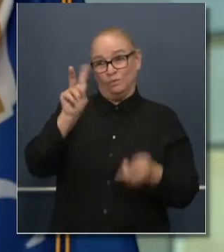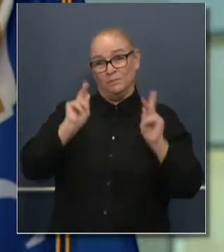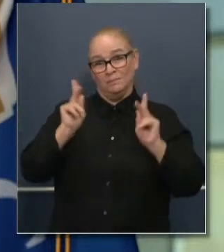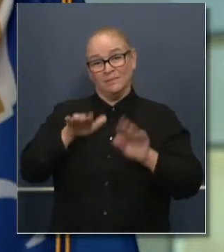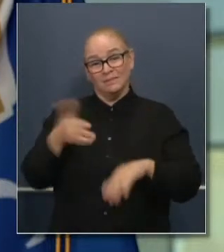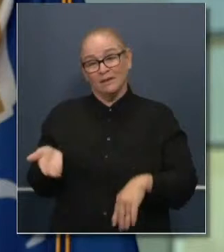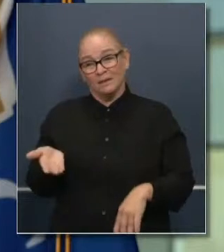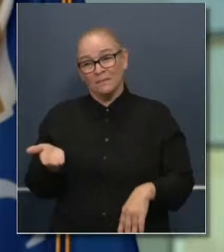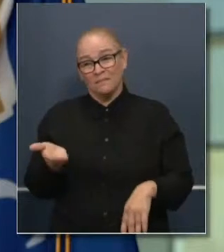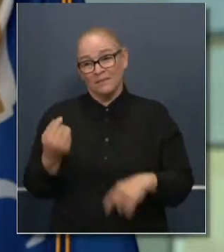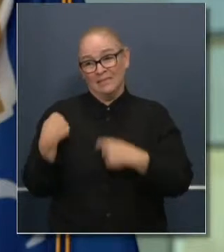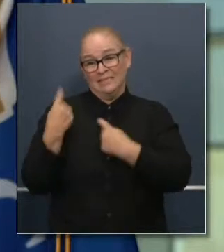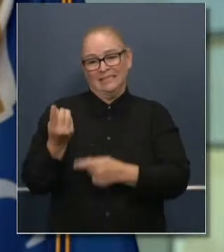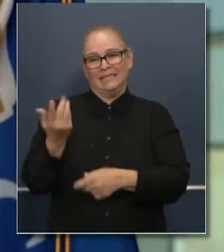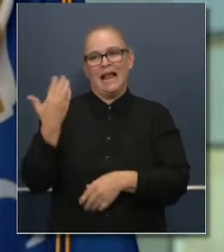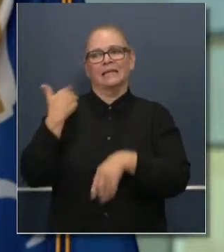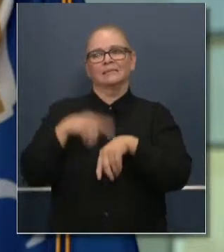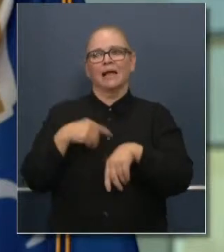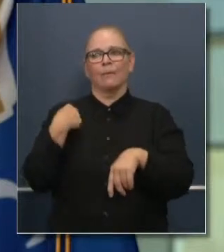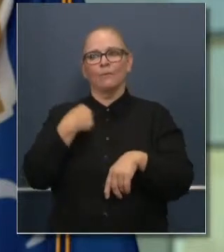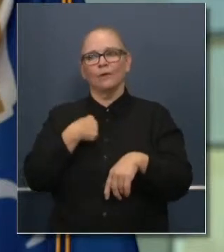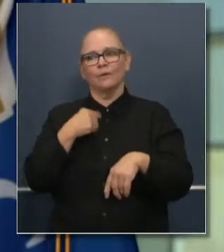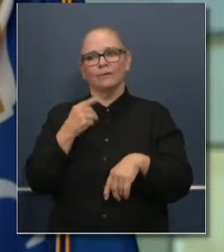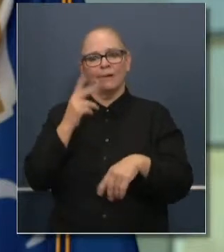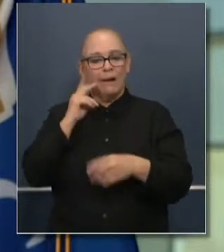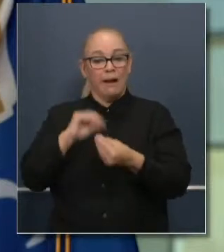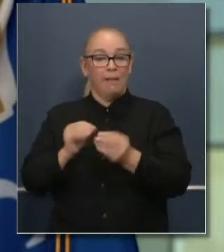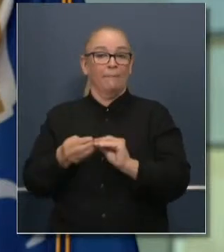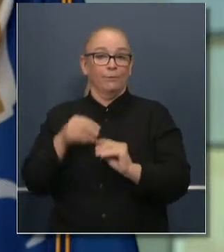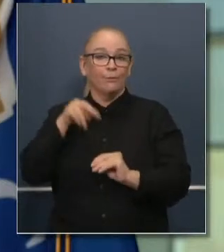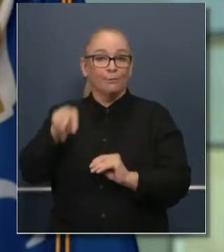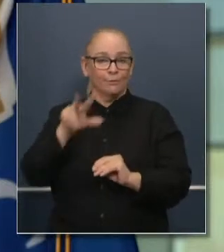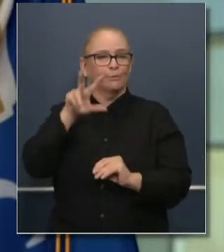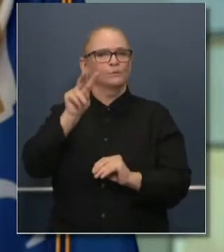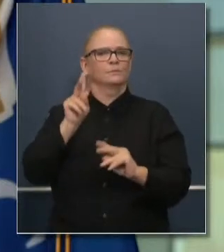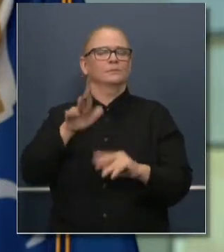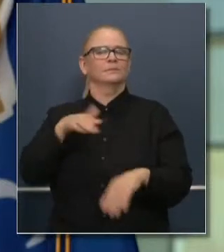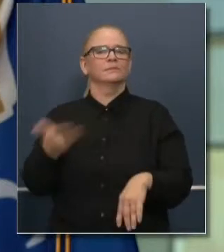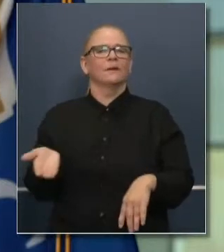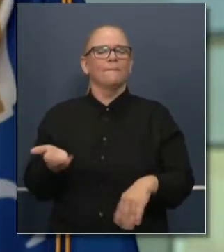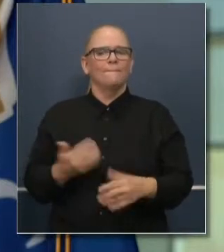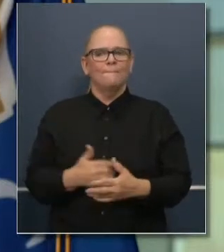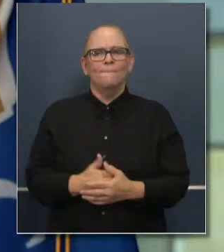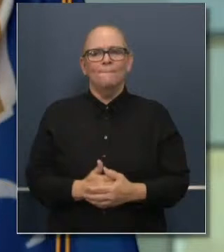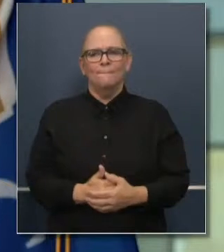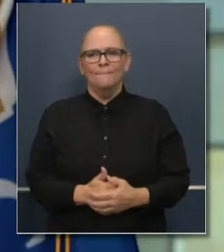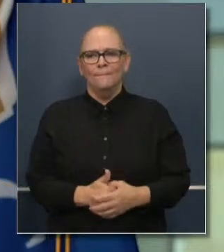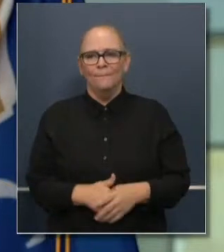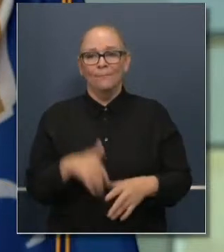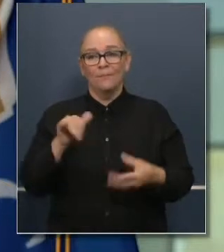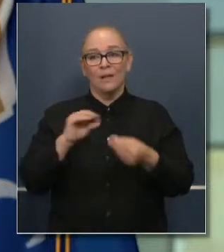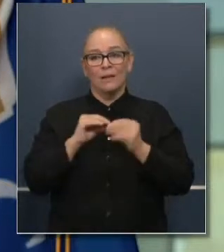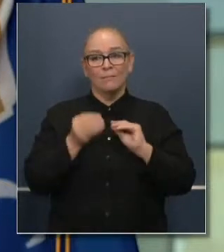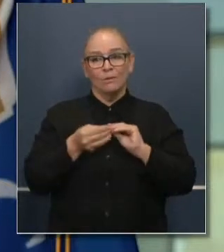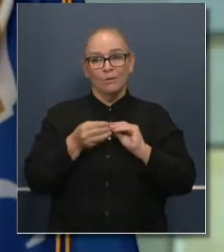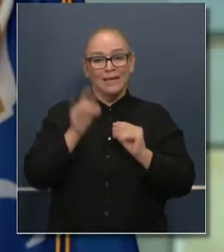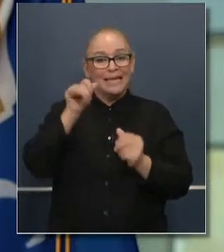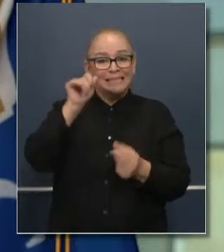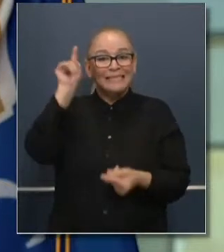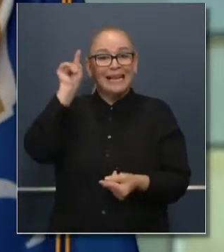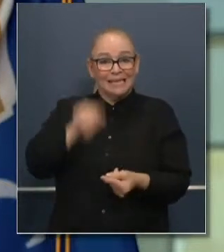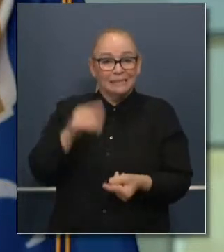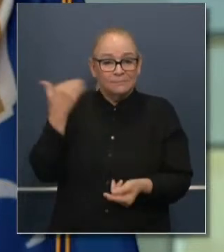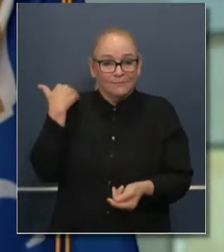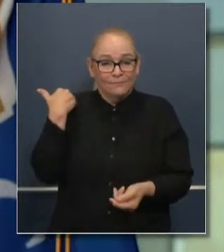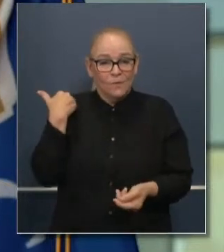last reporting period yesterday, but I want to just caution you, 32 is a lower number than you've seen in the